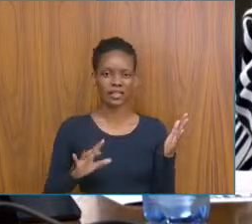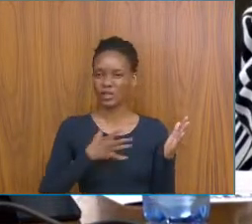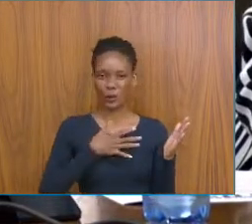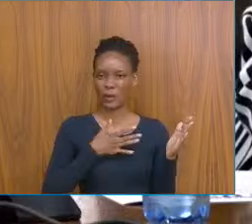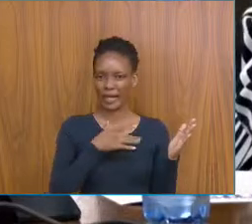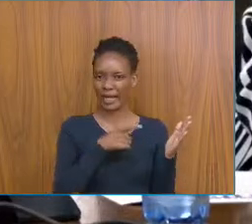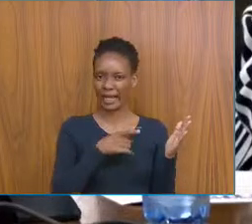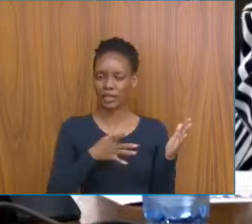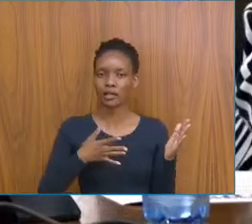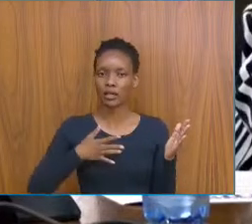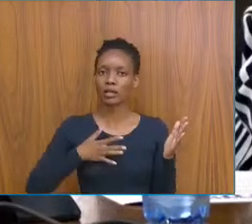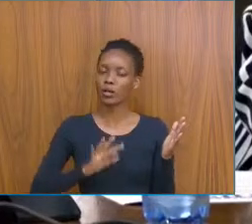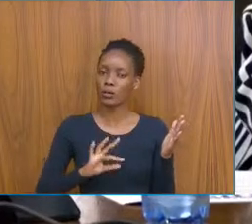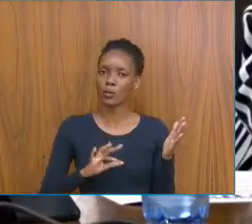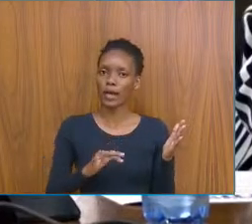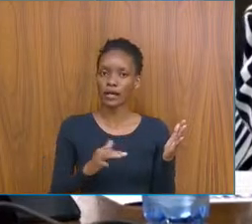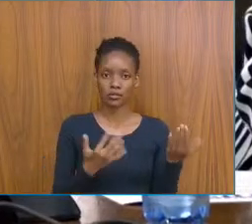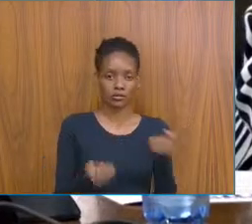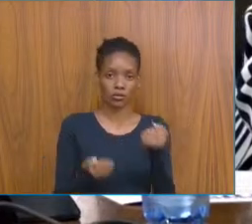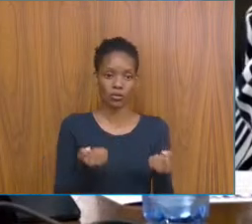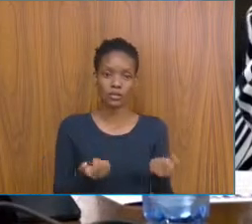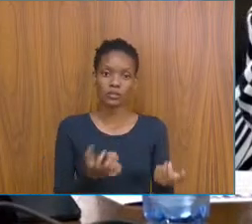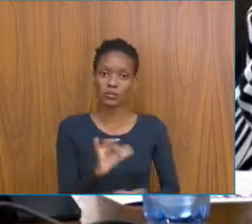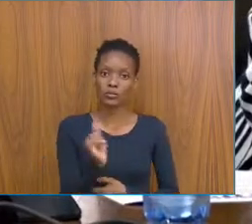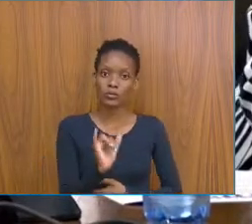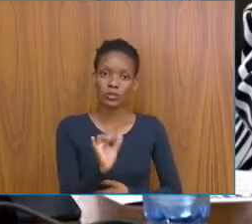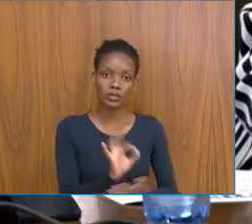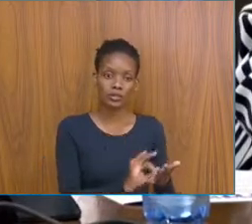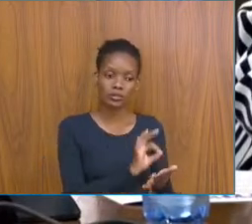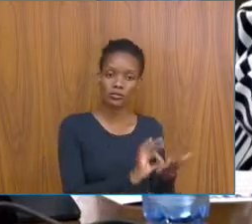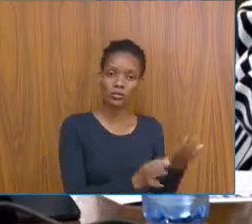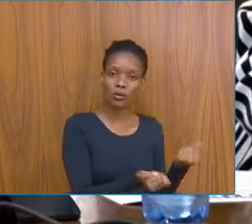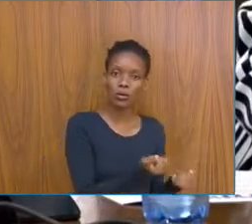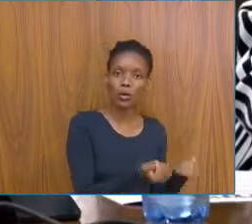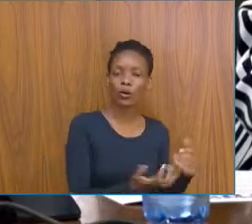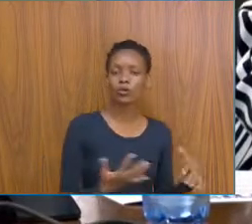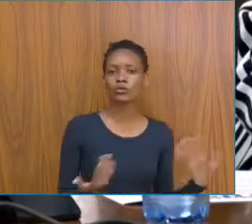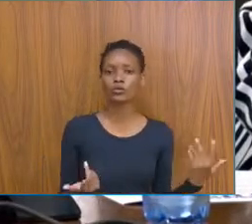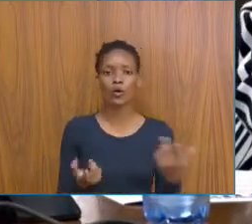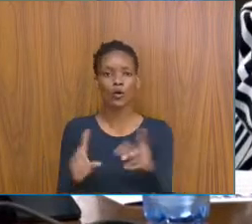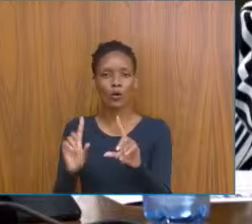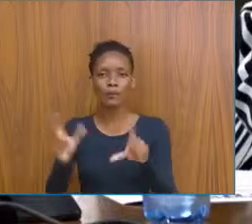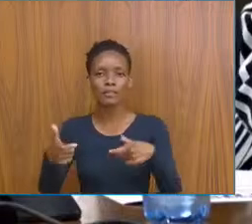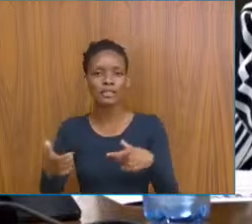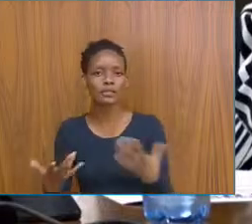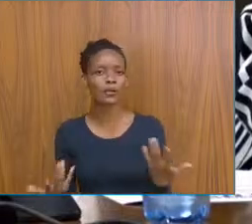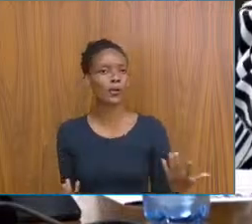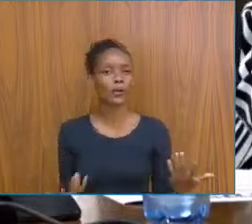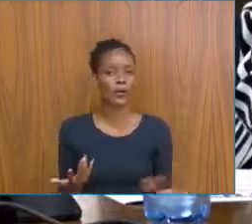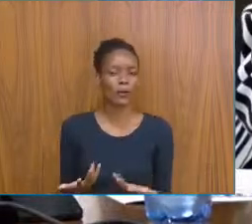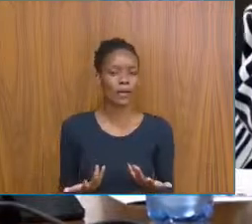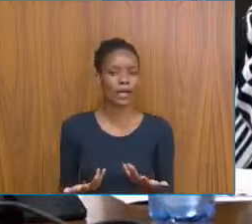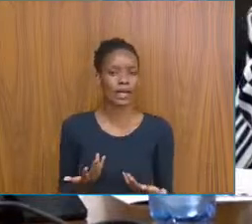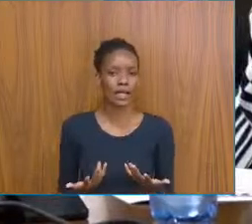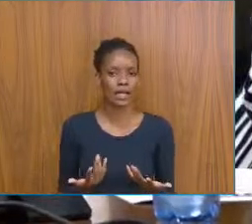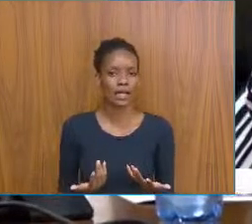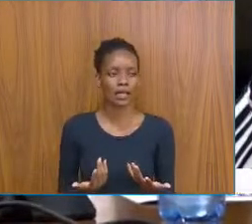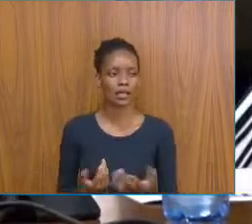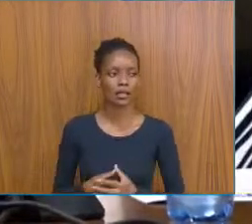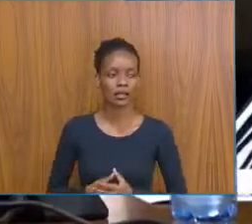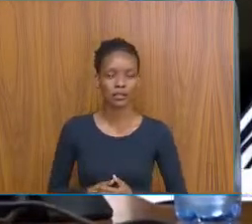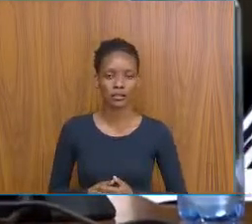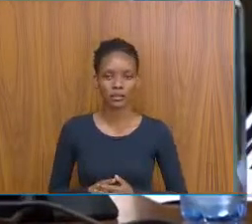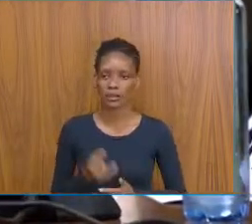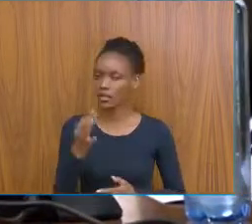it? Do they go to the Electoral Court or the Party Liaison Committee? Or what is the case, please?